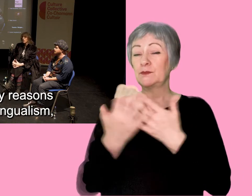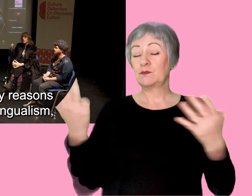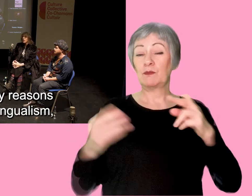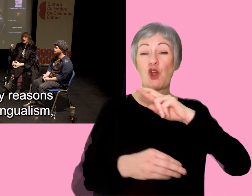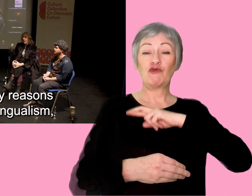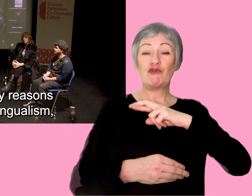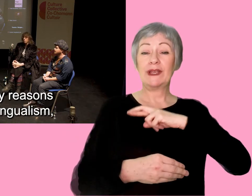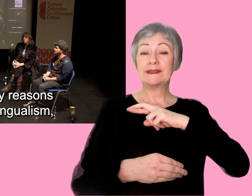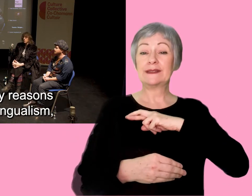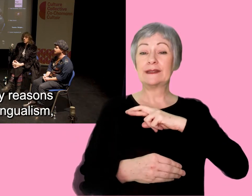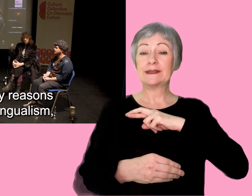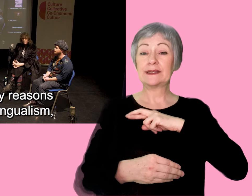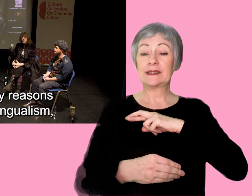for